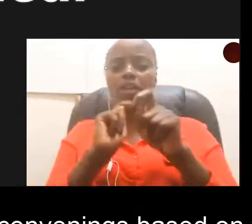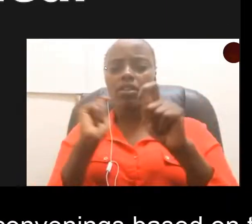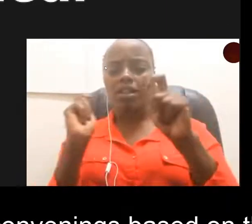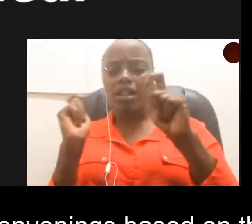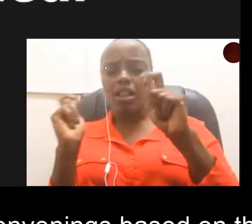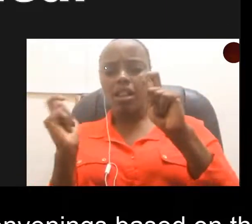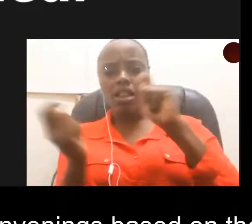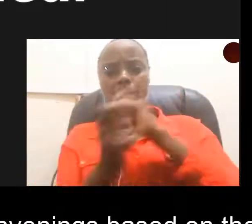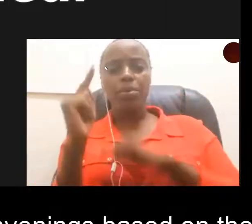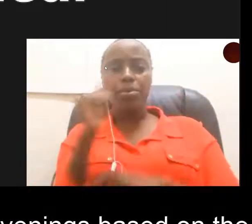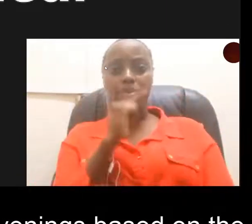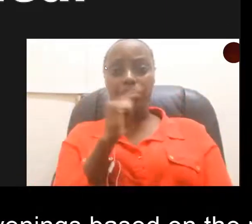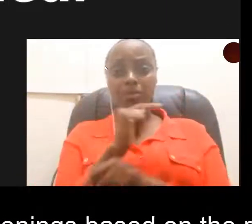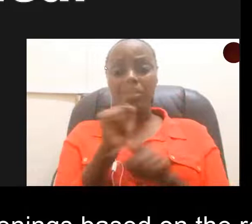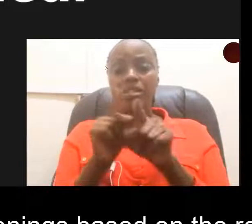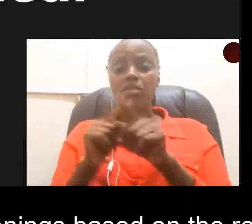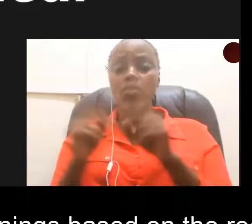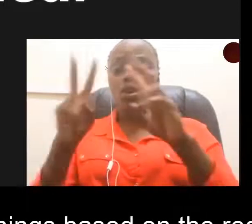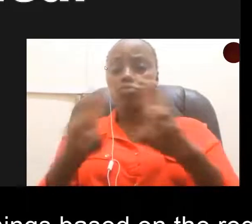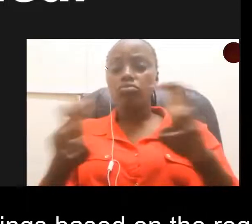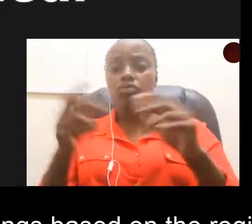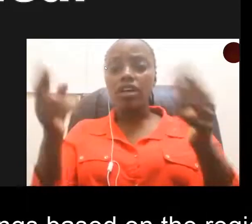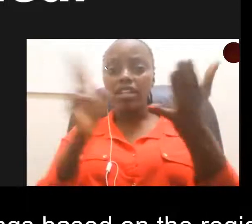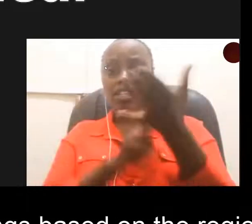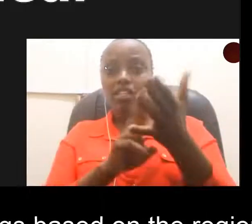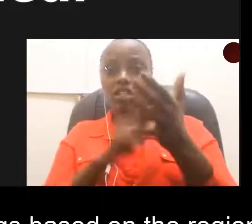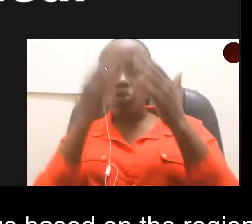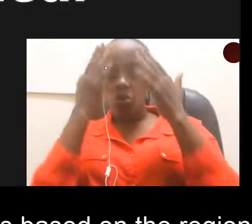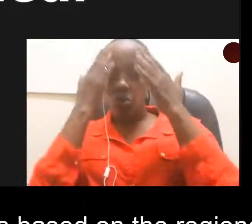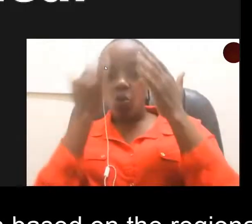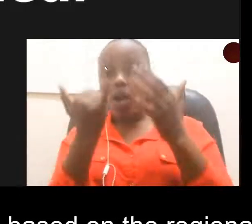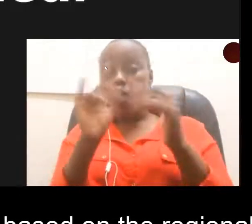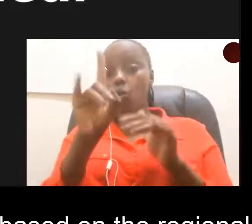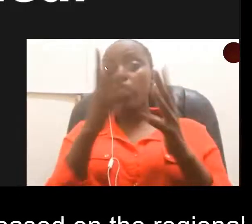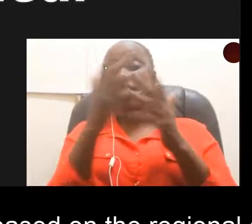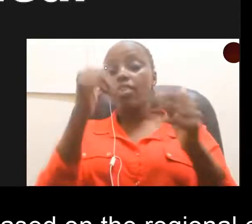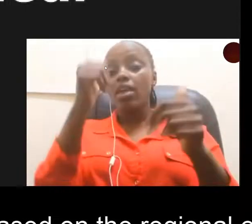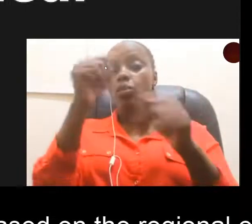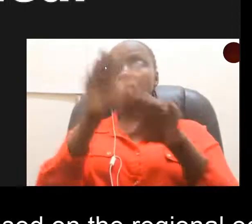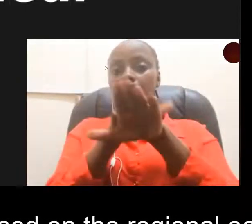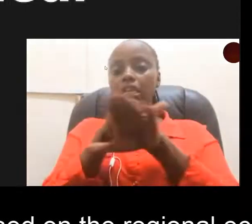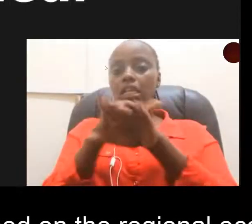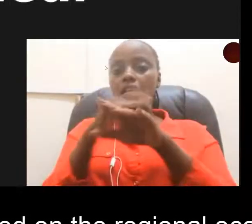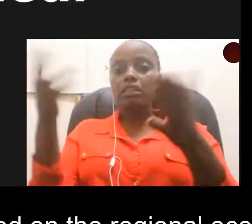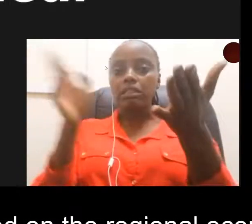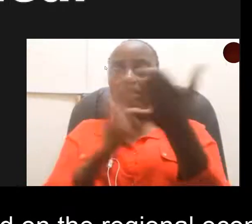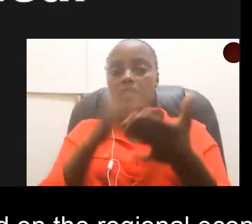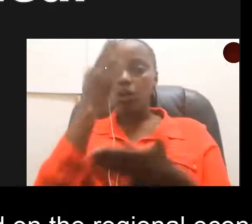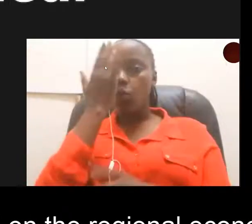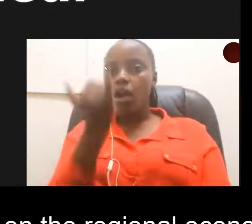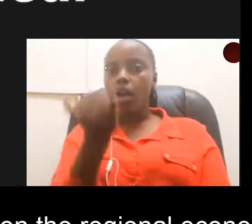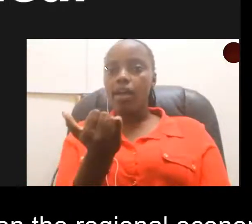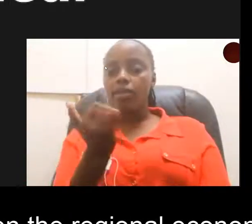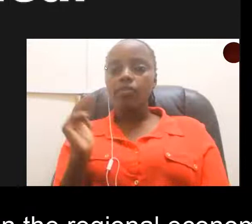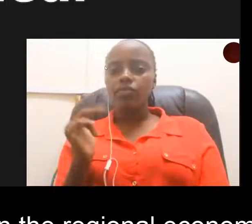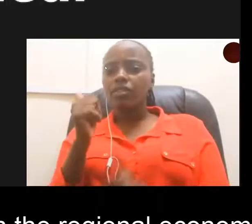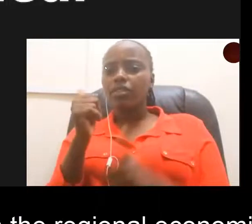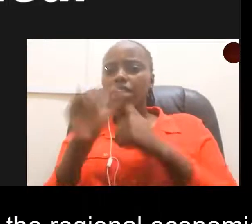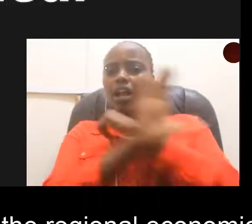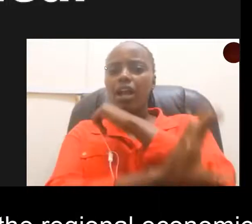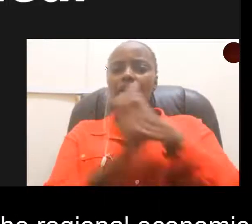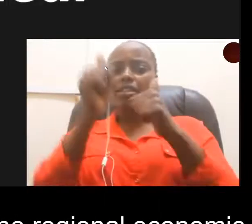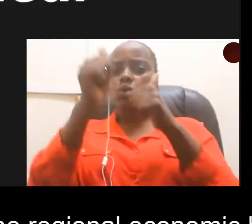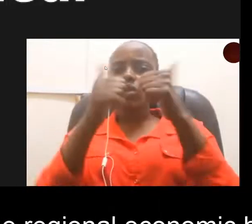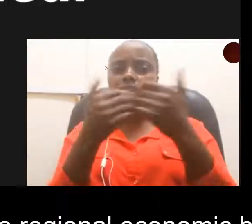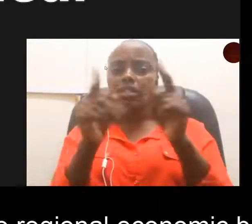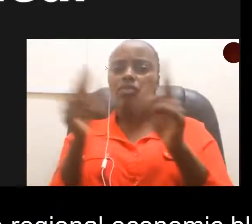So we are still exploring registration, because one of the things that had delayed the registration was which country are we going to register